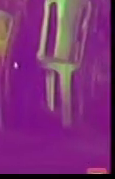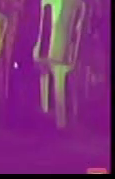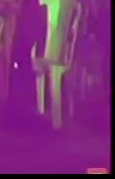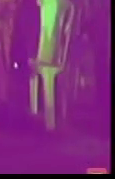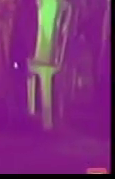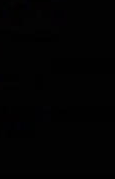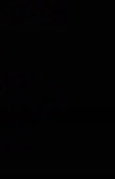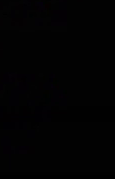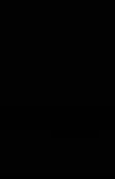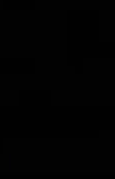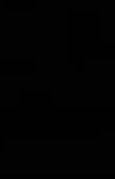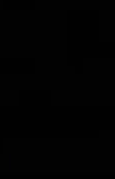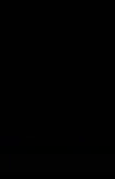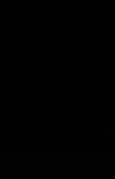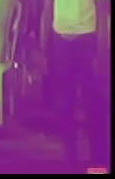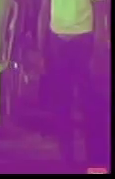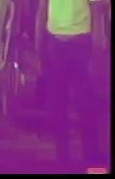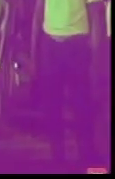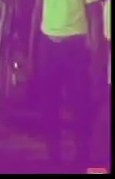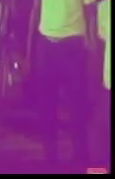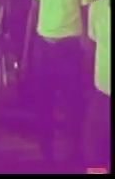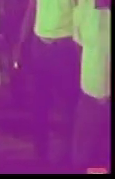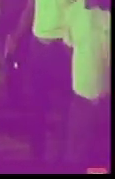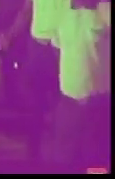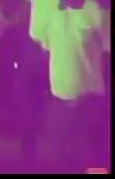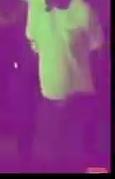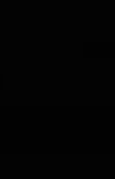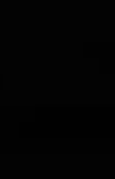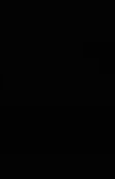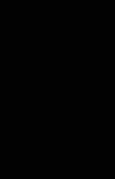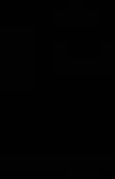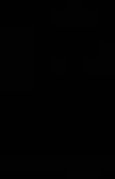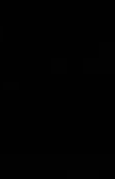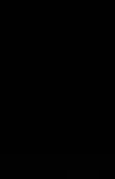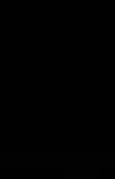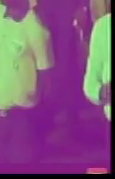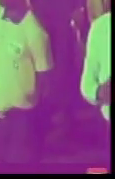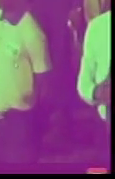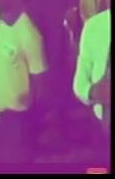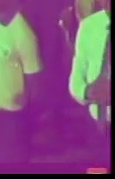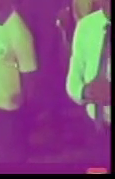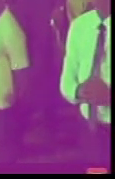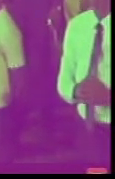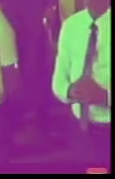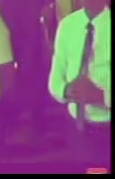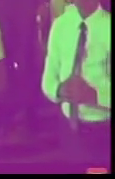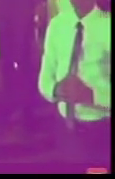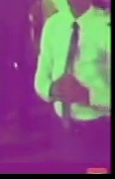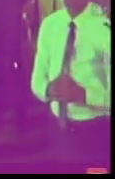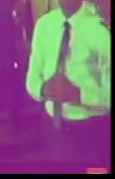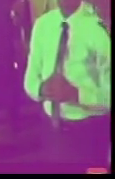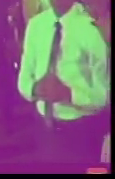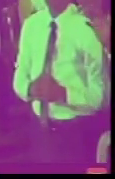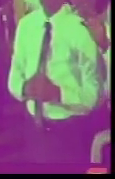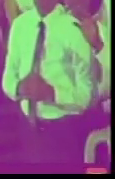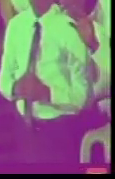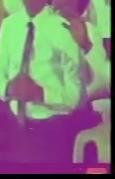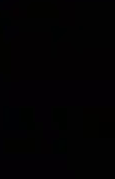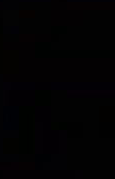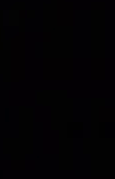Wonders of the cross in every life, even from this moment, in Jesus'